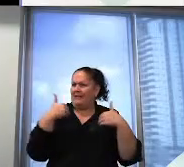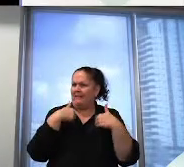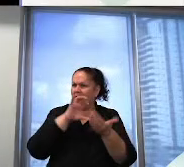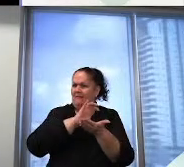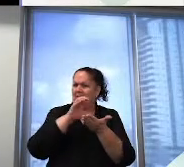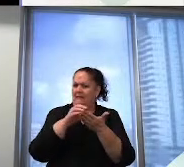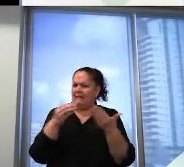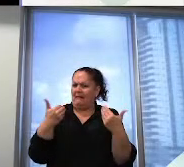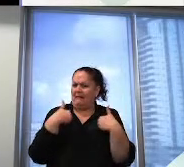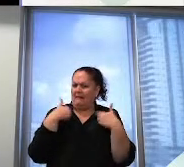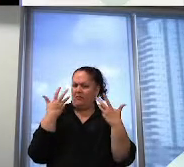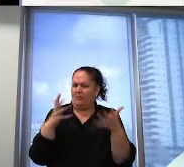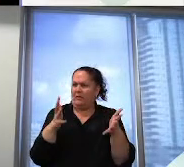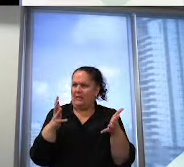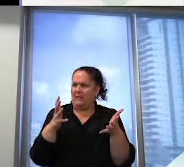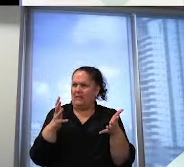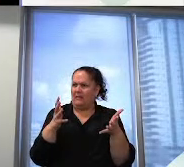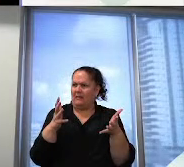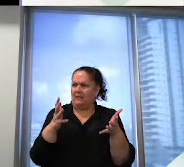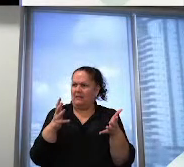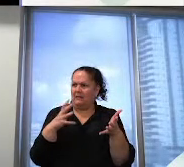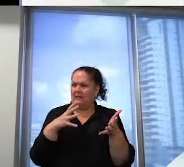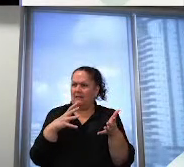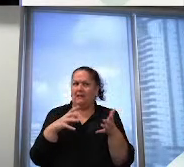you already have that budgeted.